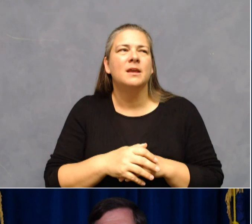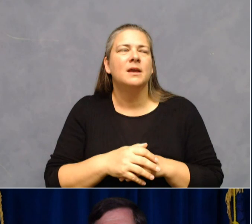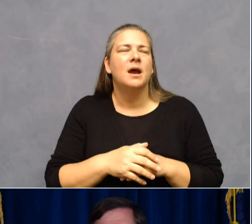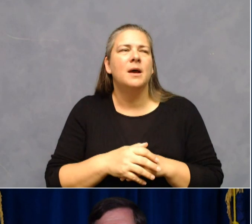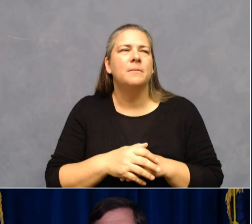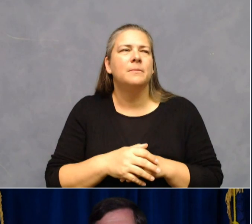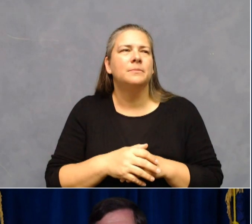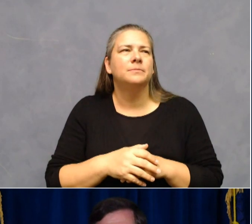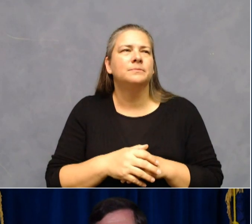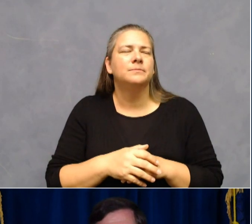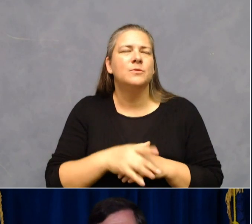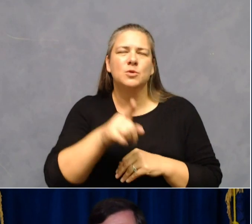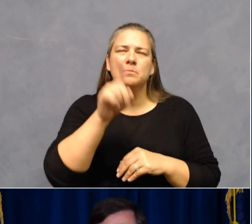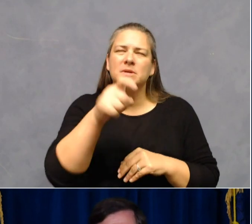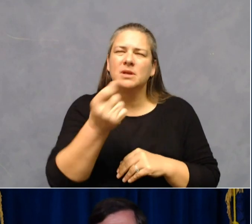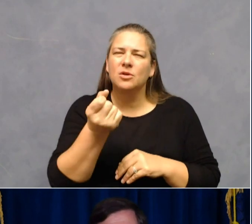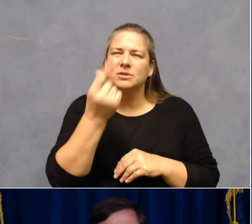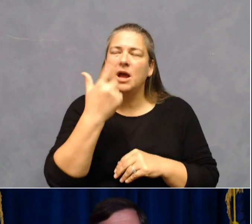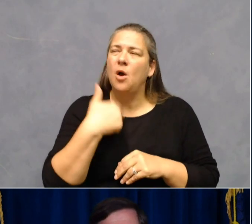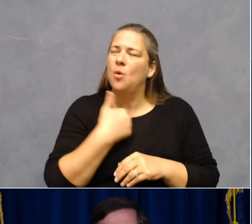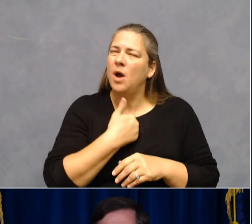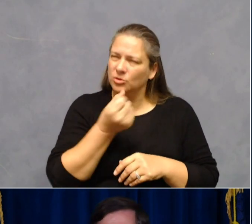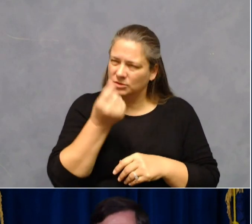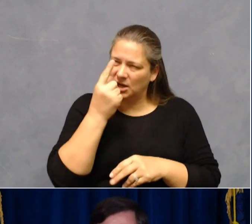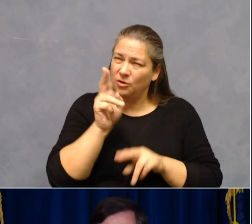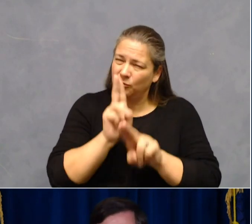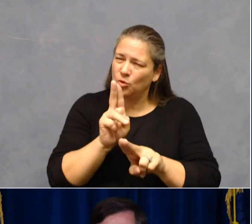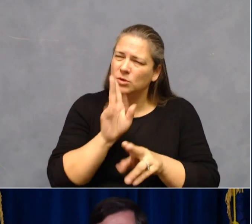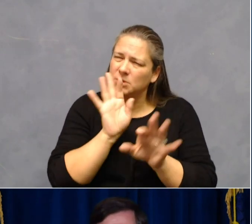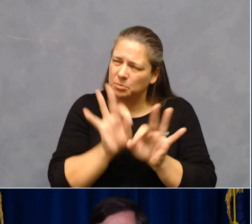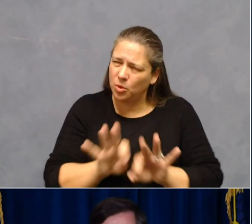those services and those gatherings, but we got to be more